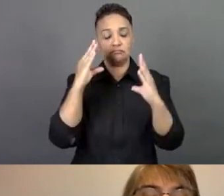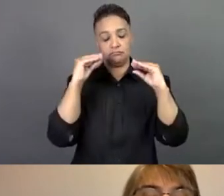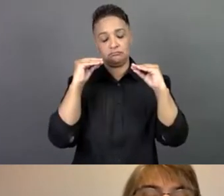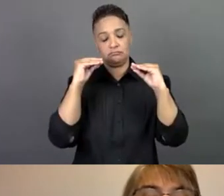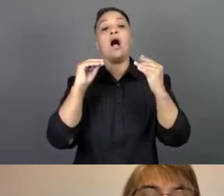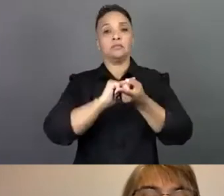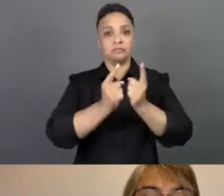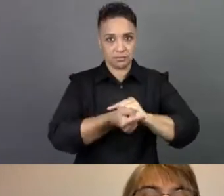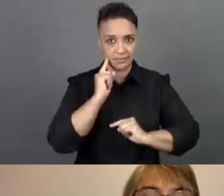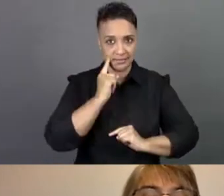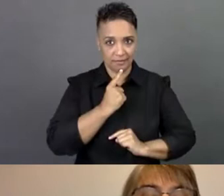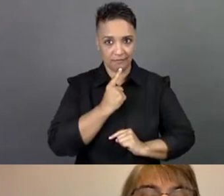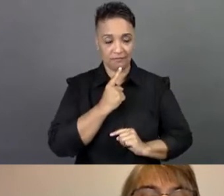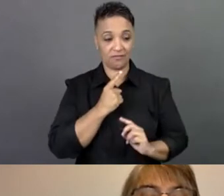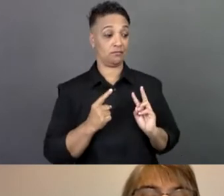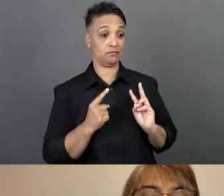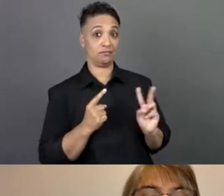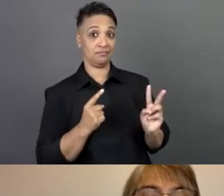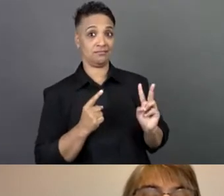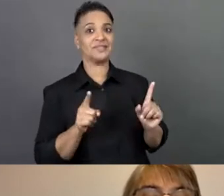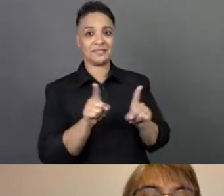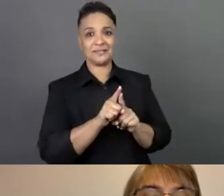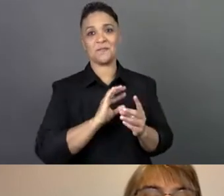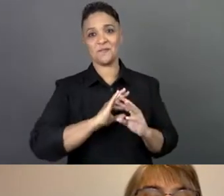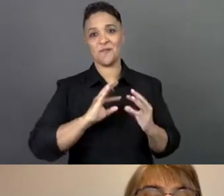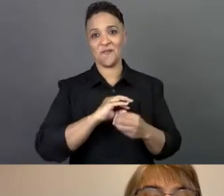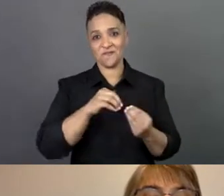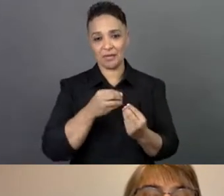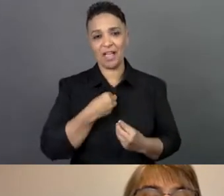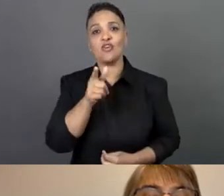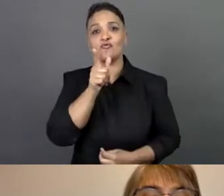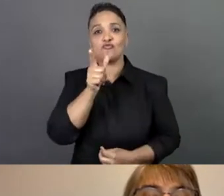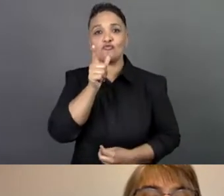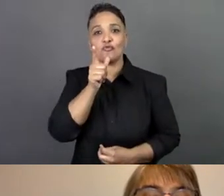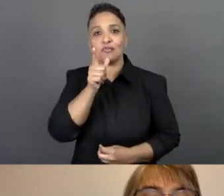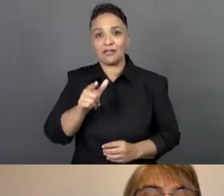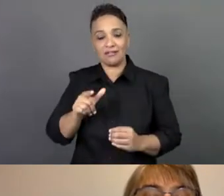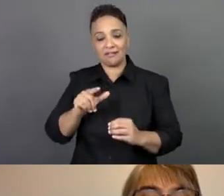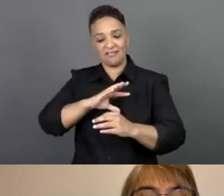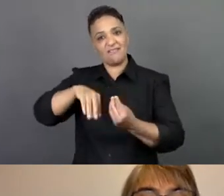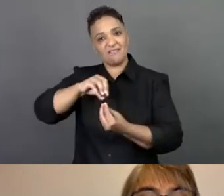Ronell and I, we had similar families. They were hearing families. And